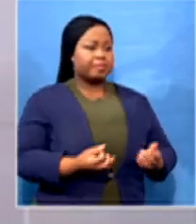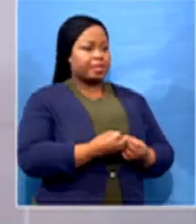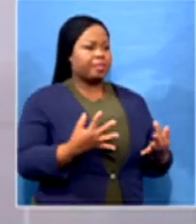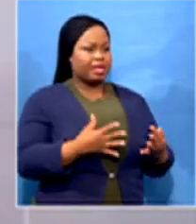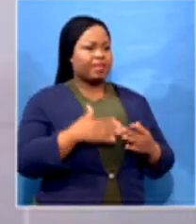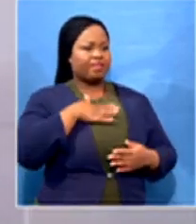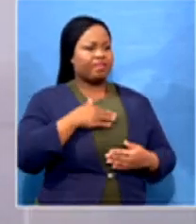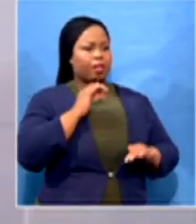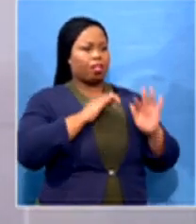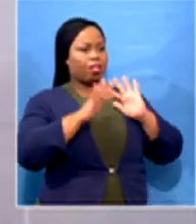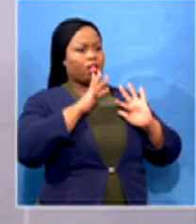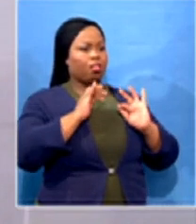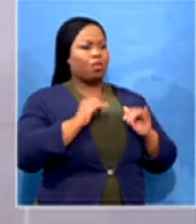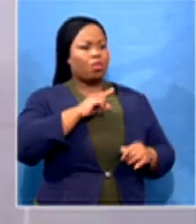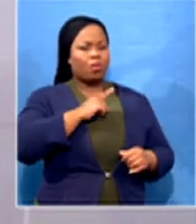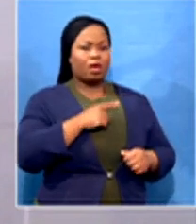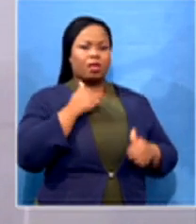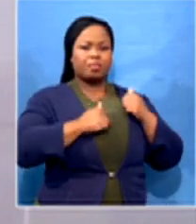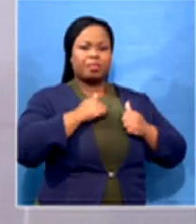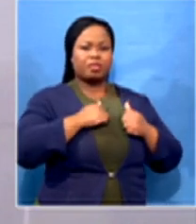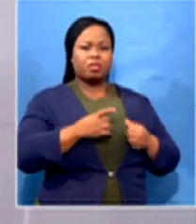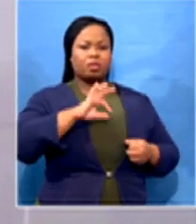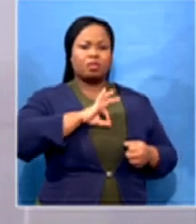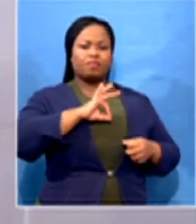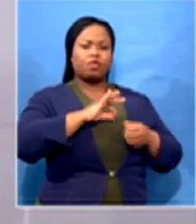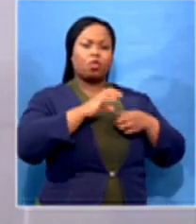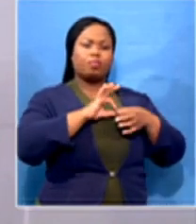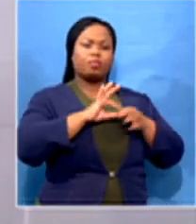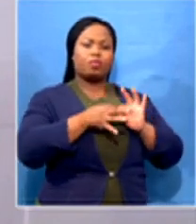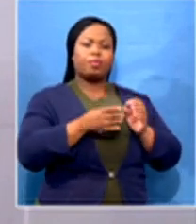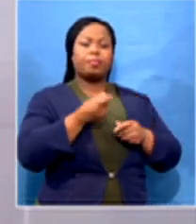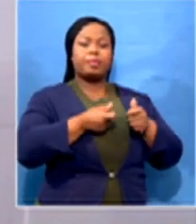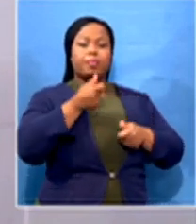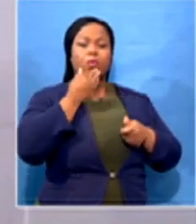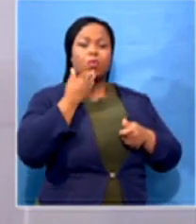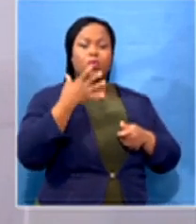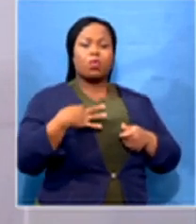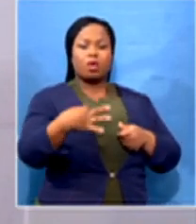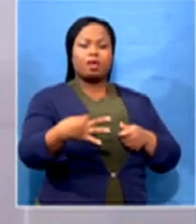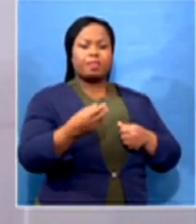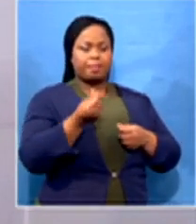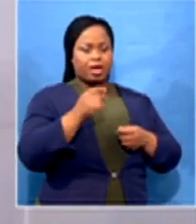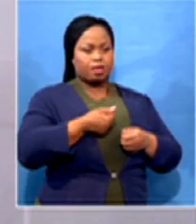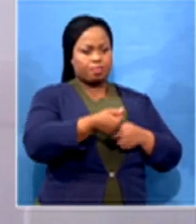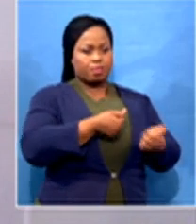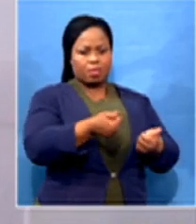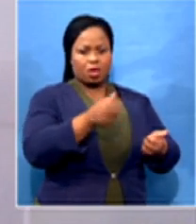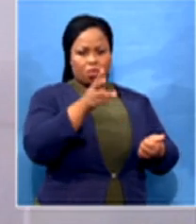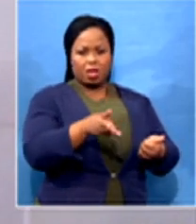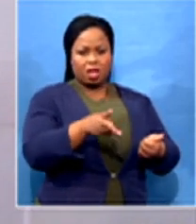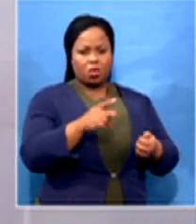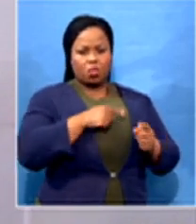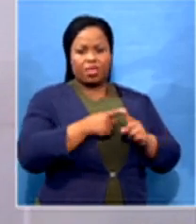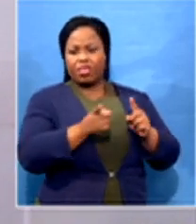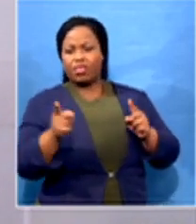that Comrades Marathon Association weren't going to give refunds to people that had entered the race, and they weren't going to defer the entries